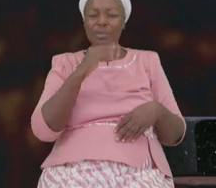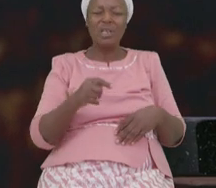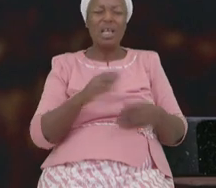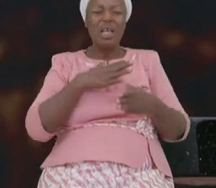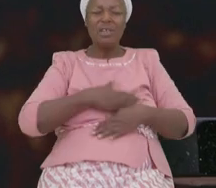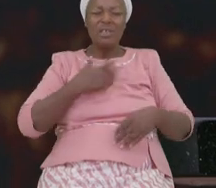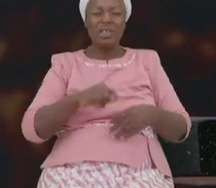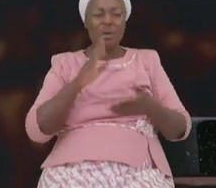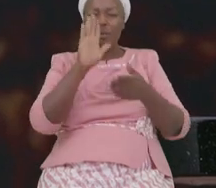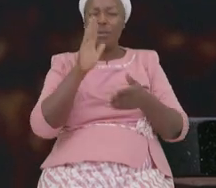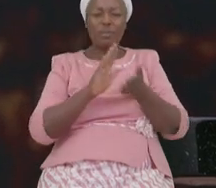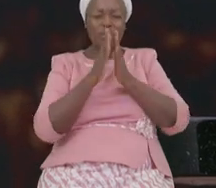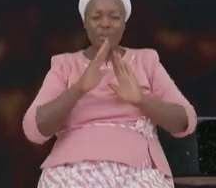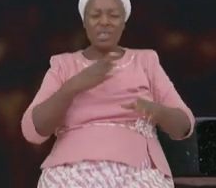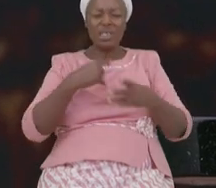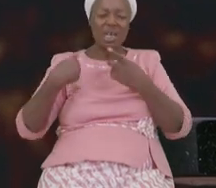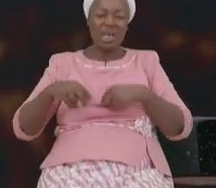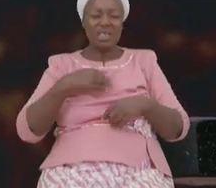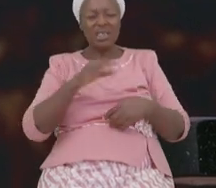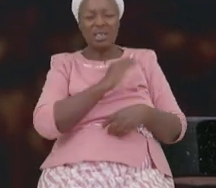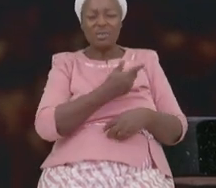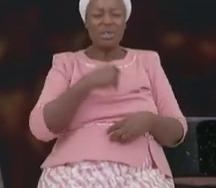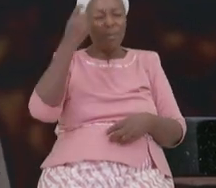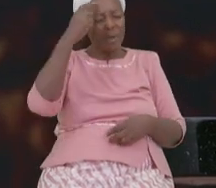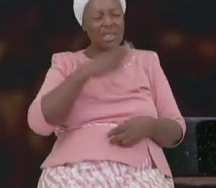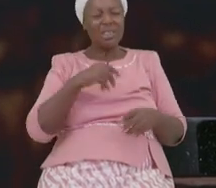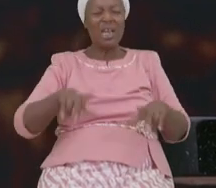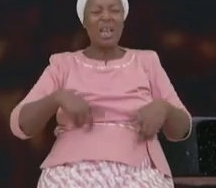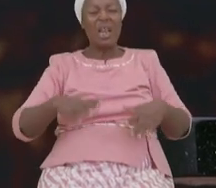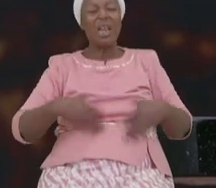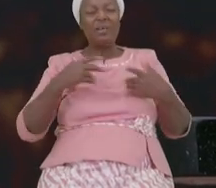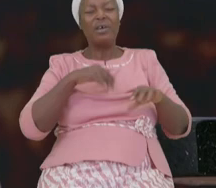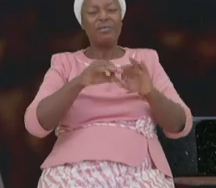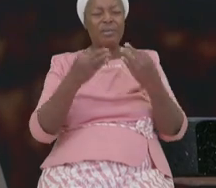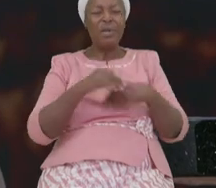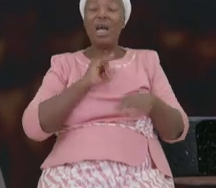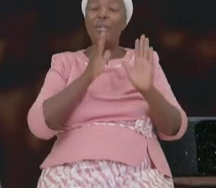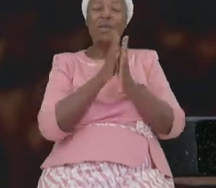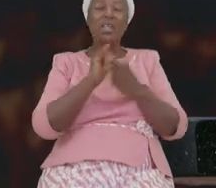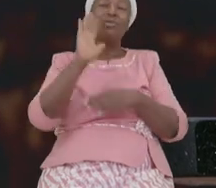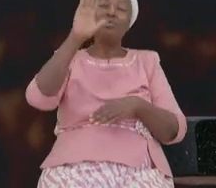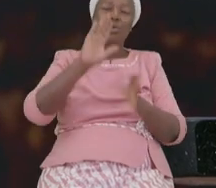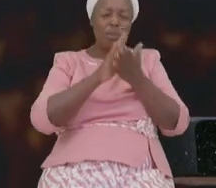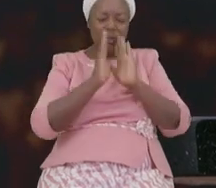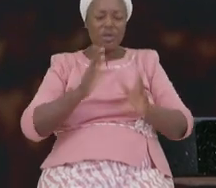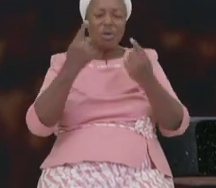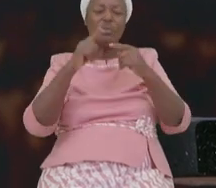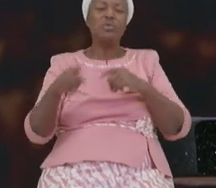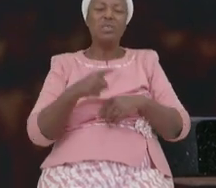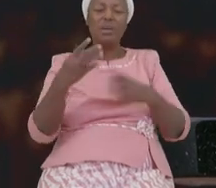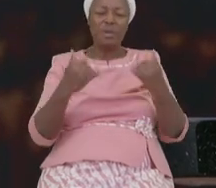their heart, in their soul, in their mind, in their life, in their family, I pray that your peace will come to them